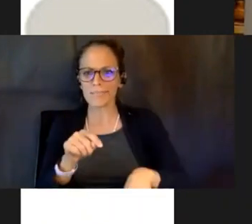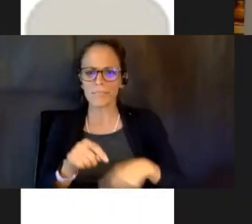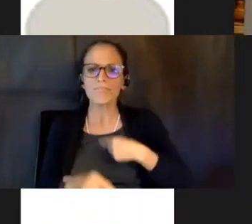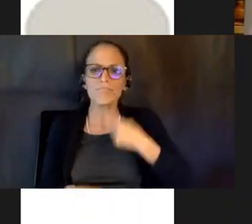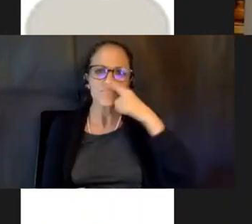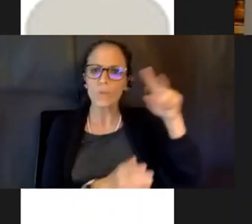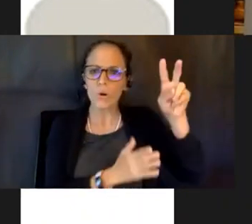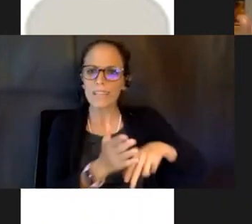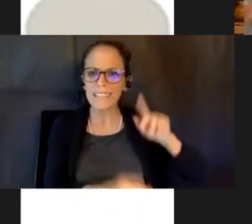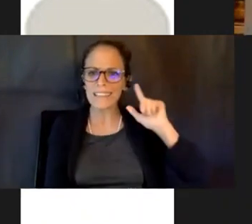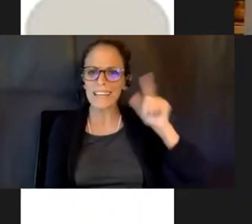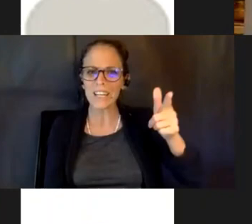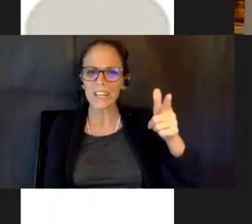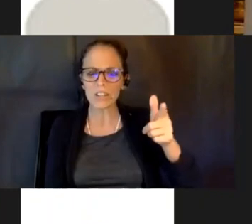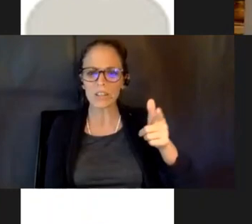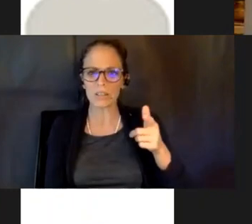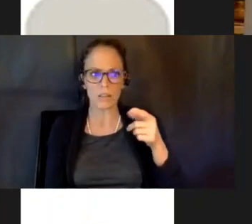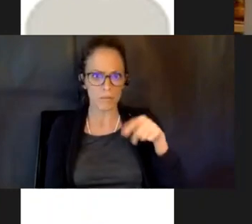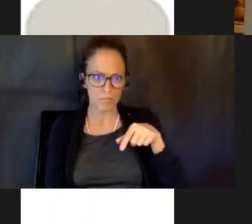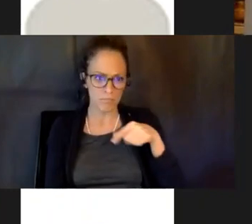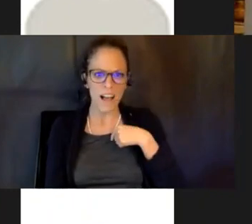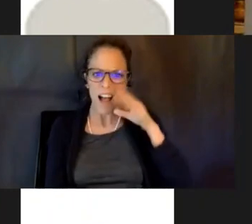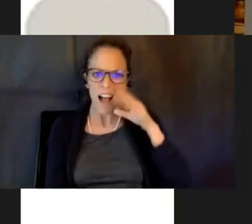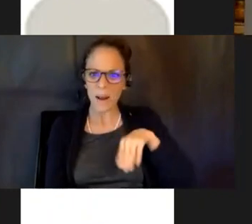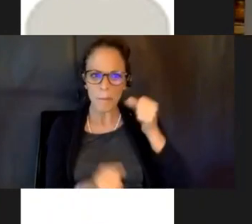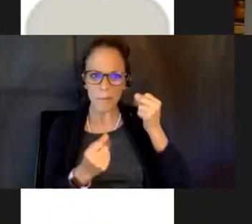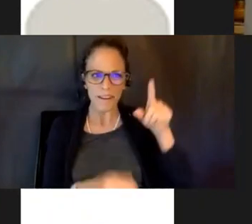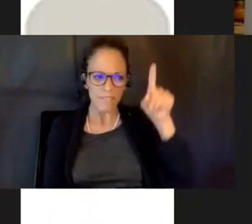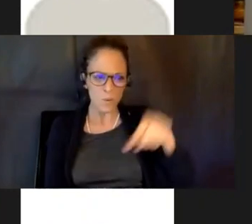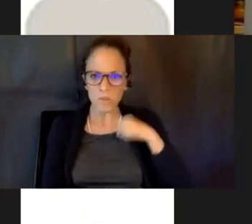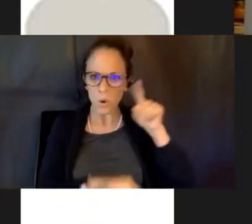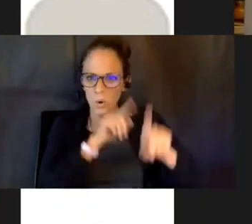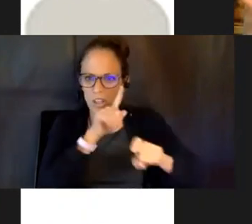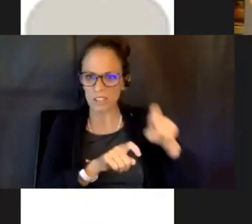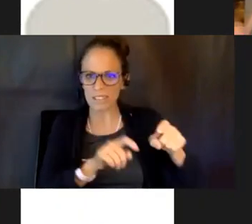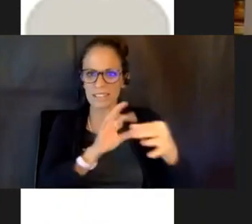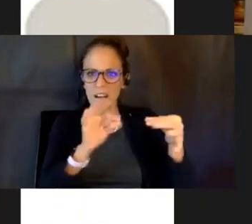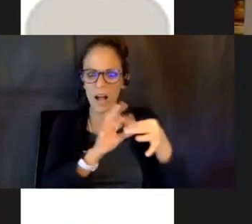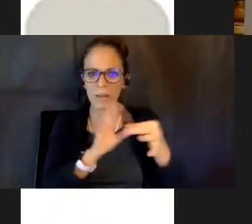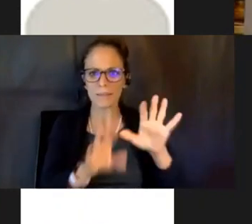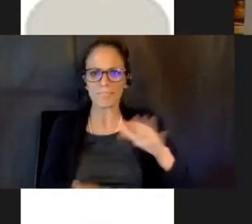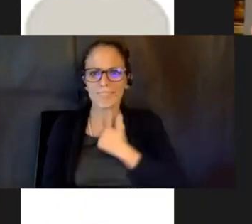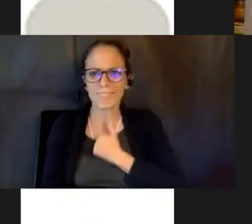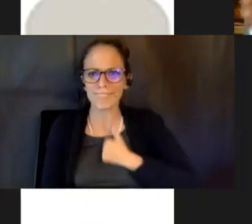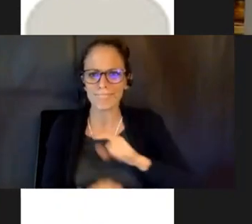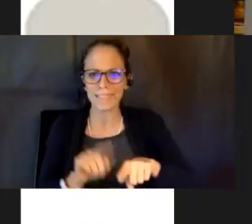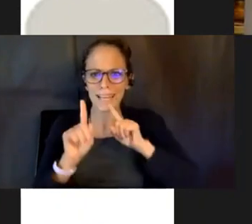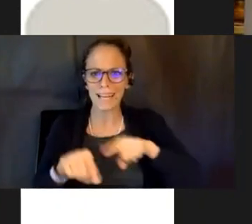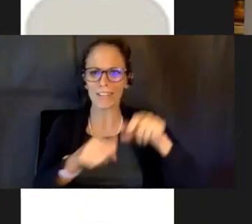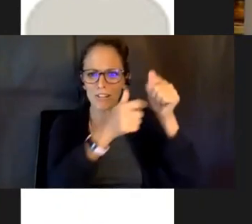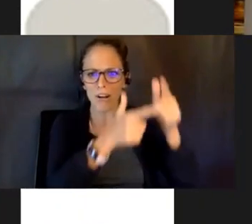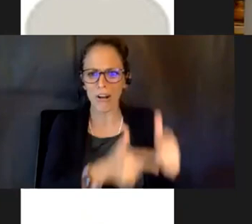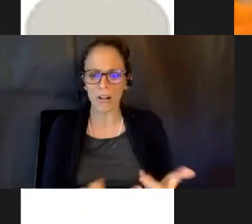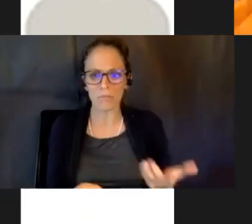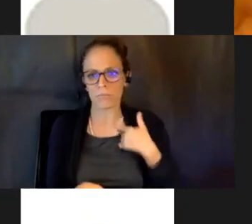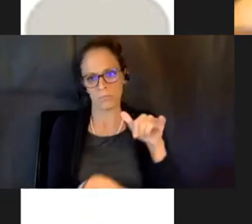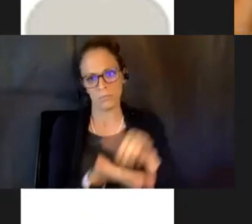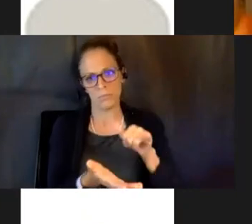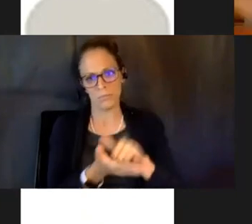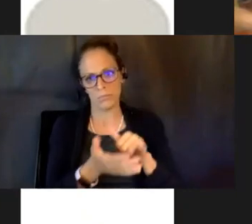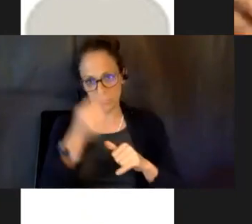a lot of people left comments and questions and so I apologize to people that I wasn't responding. It's just, I can't, you know, I'm trying to.